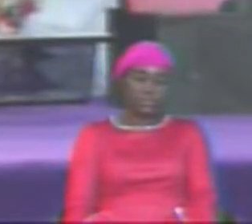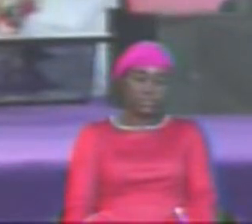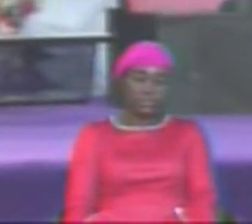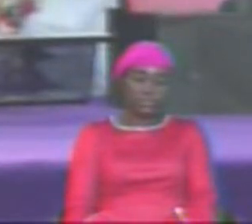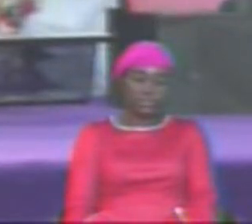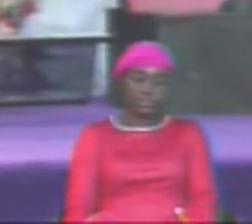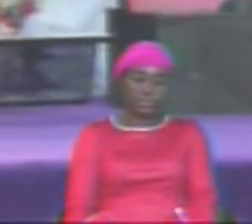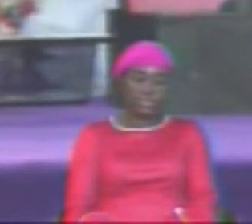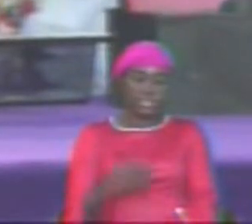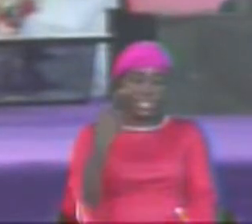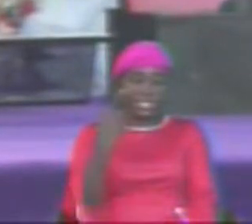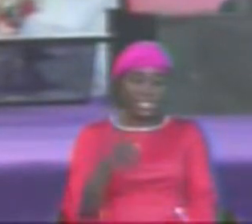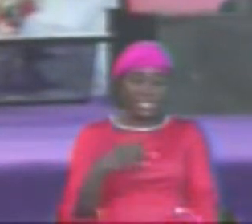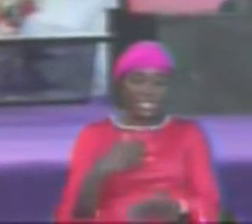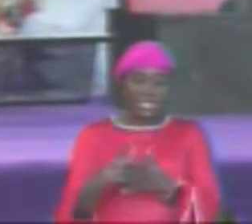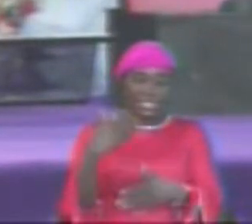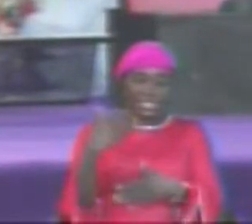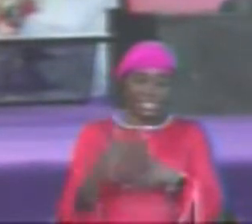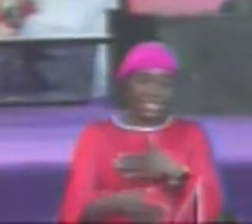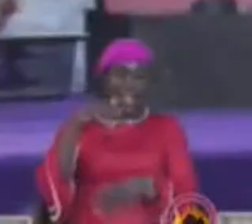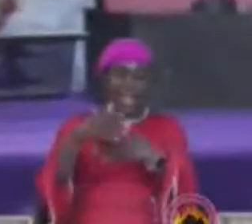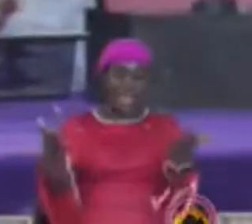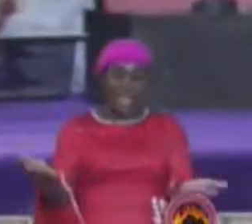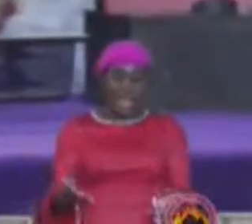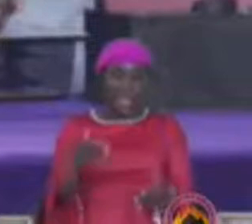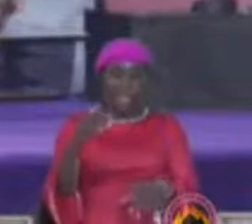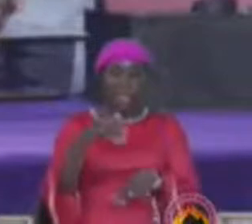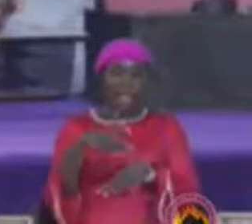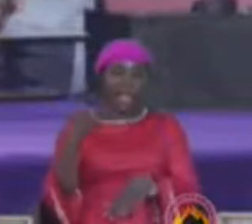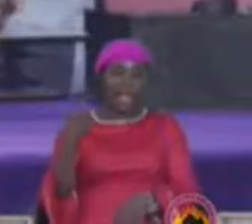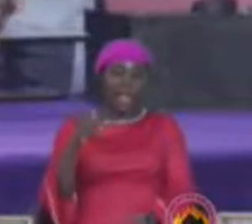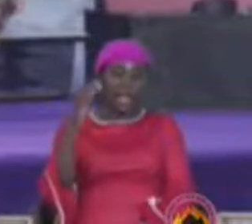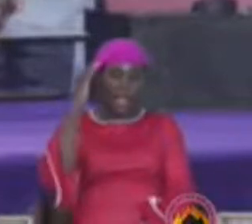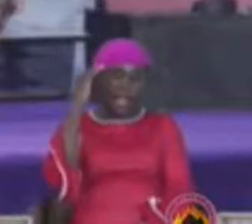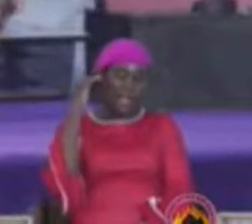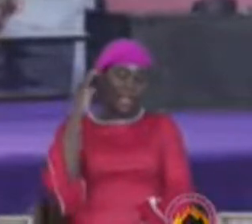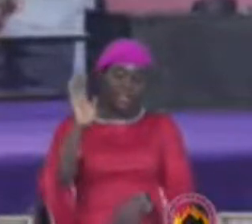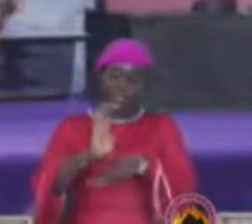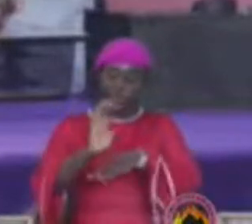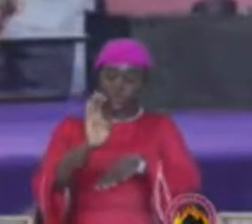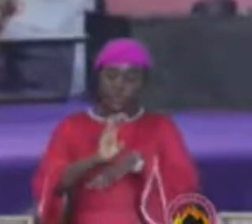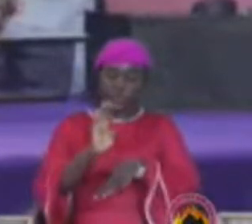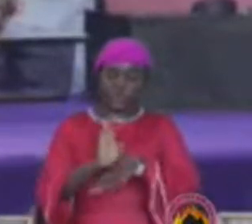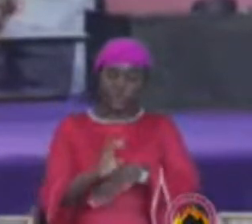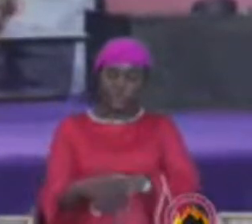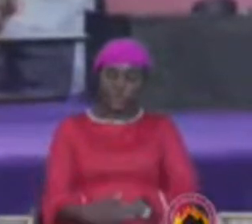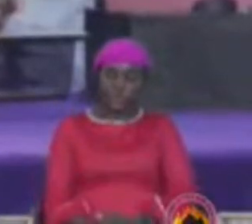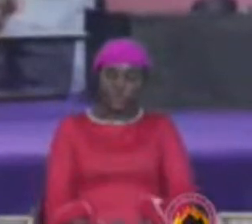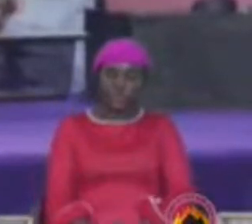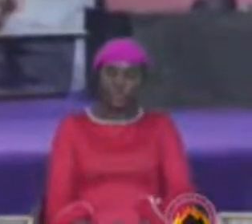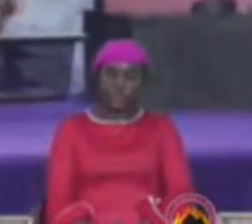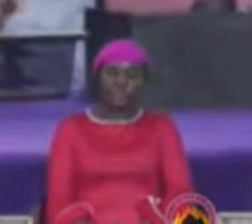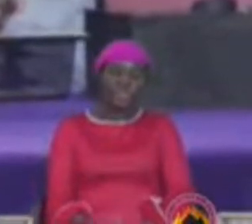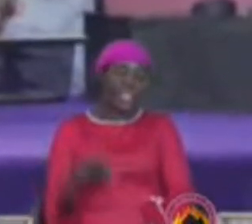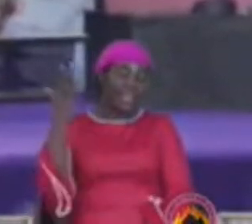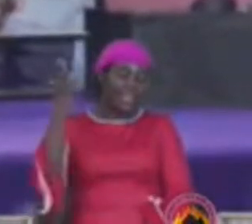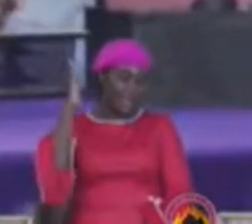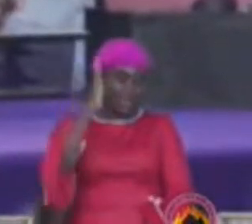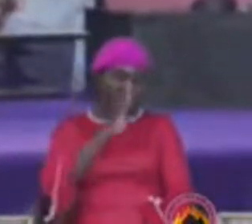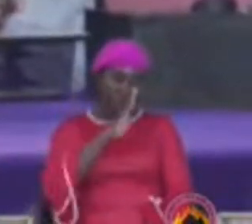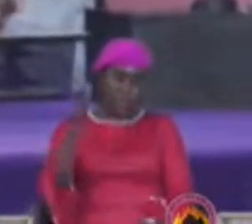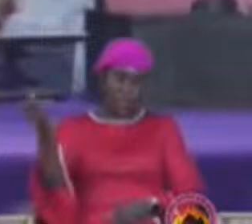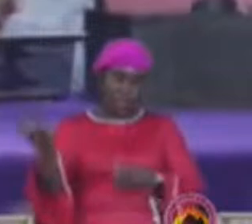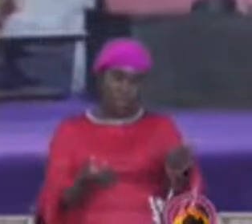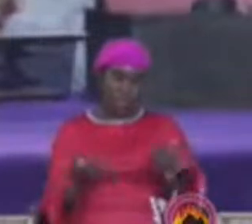The next edition of MFM Gen 218 program. Church buses will be available